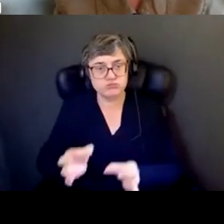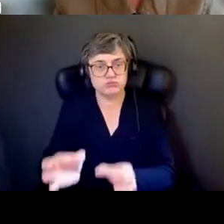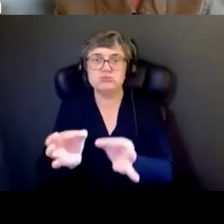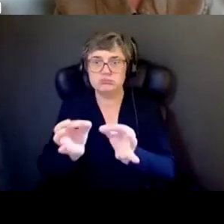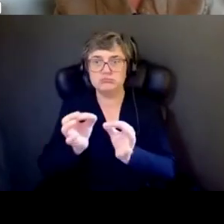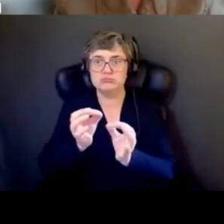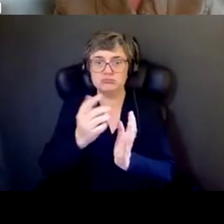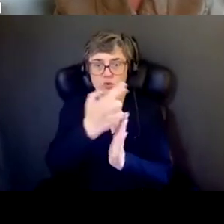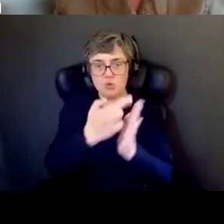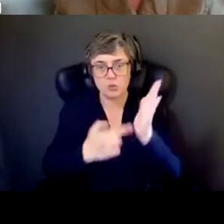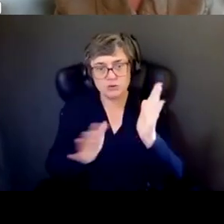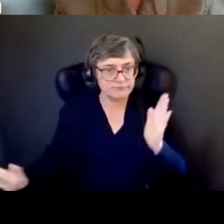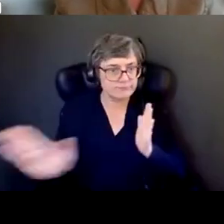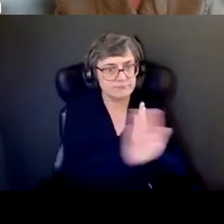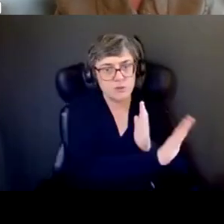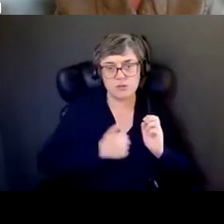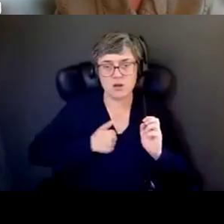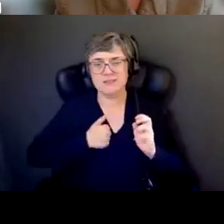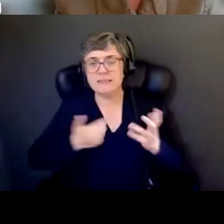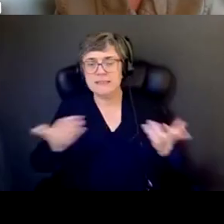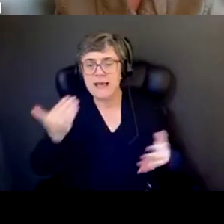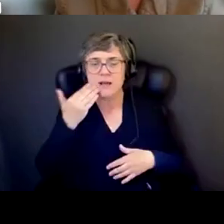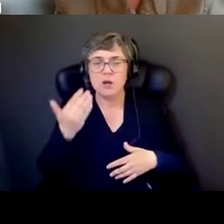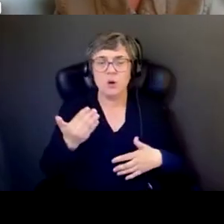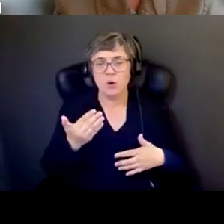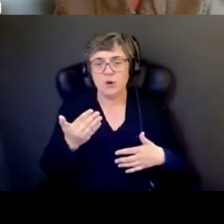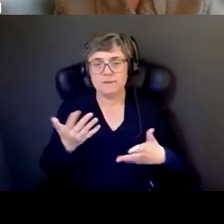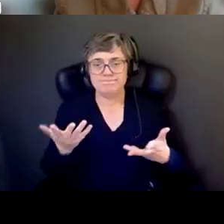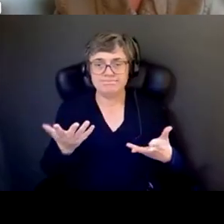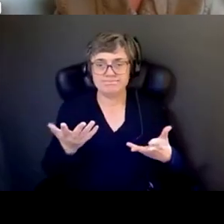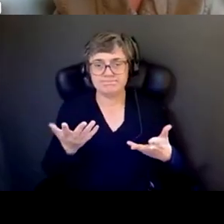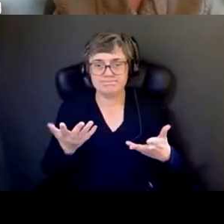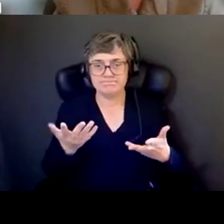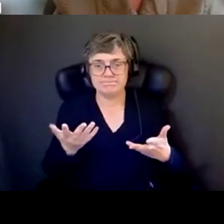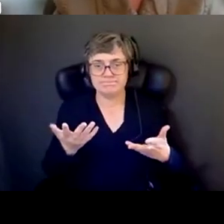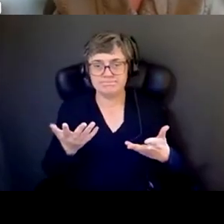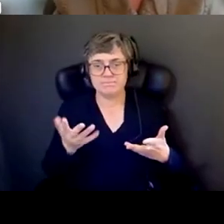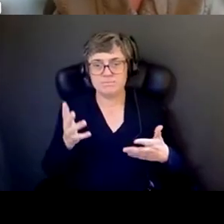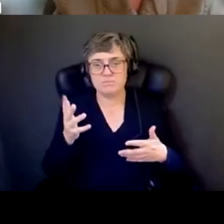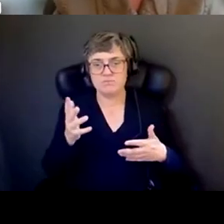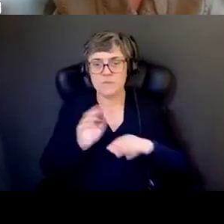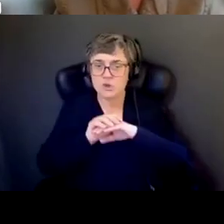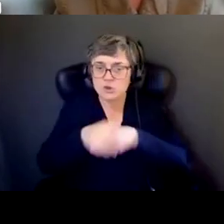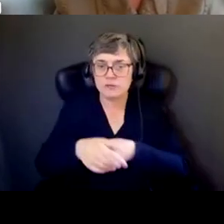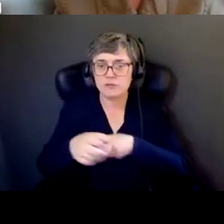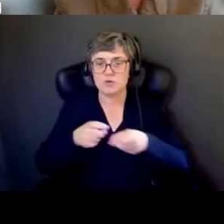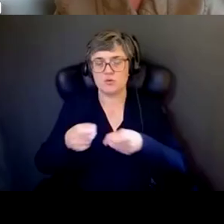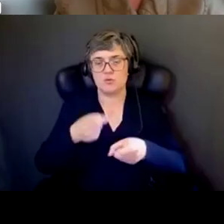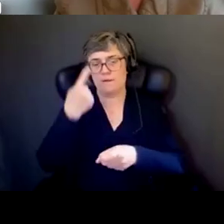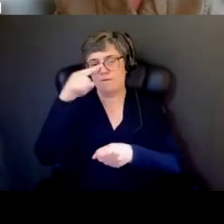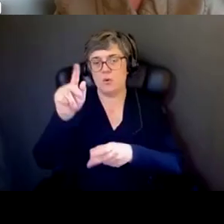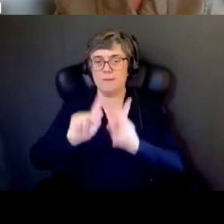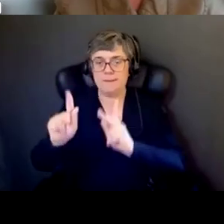begun, so they had their first hearings. They haven't got into the article by article pieces yet. The next meetings are in July, if